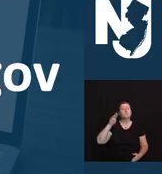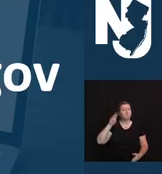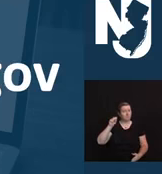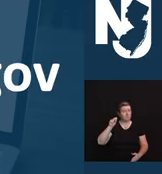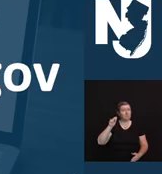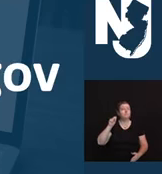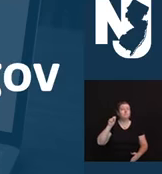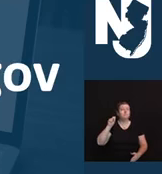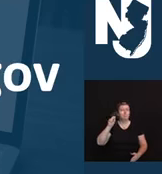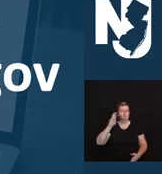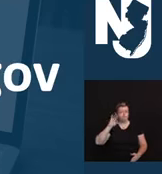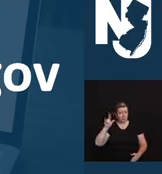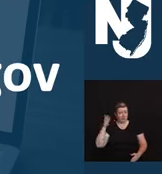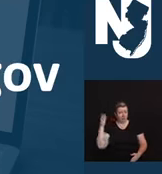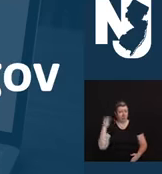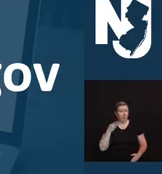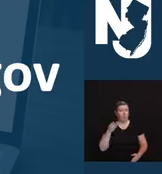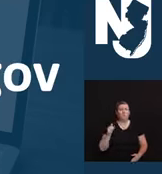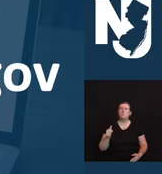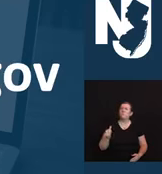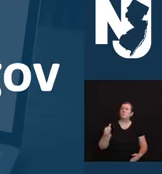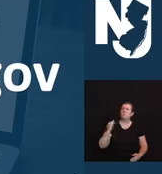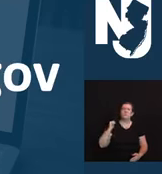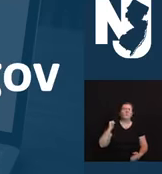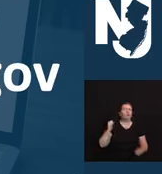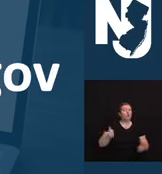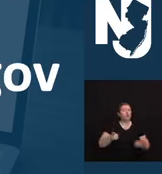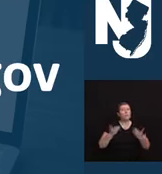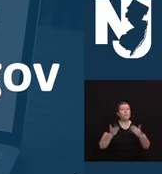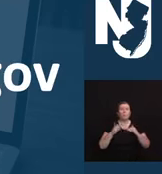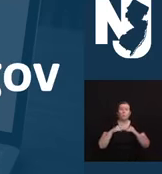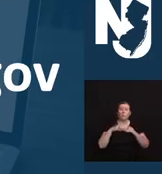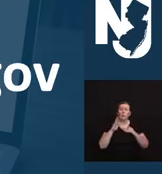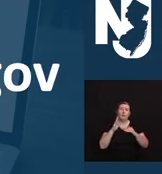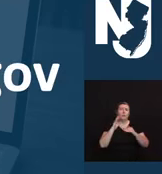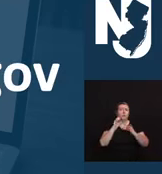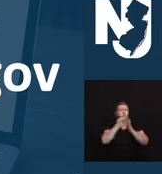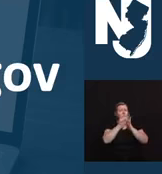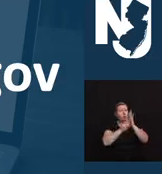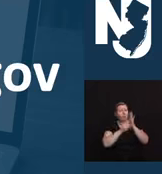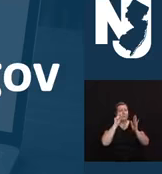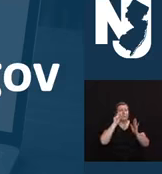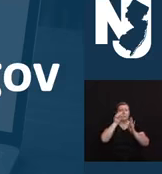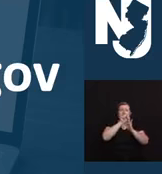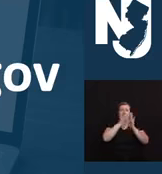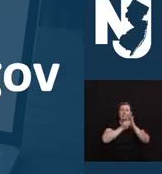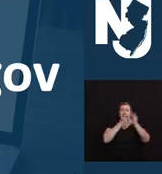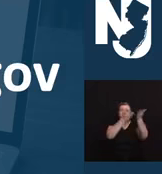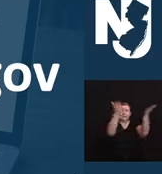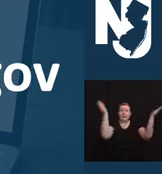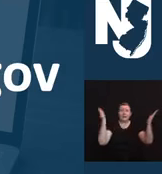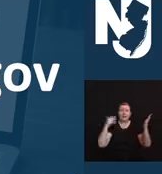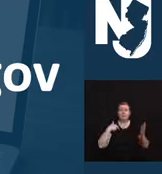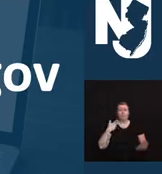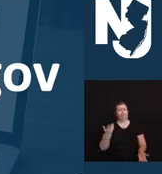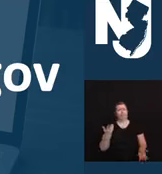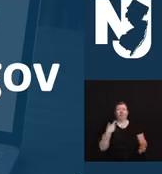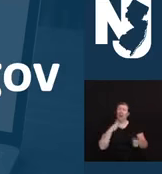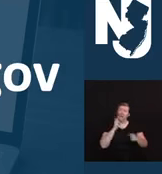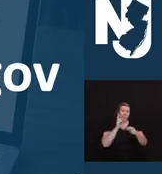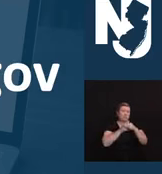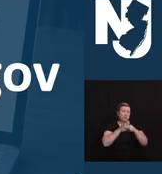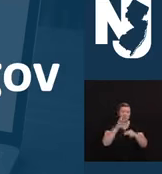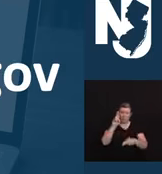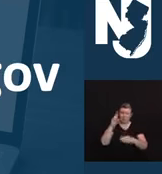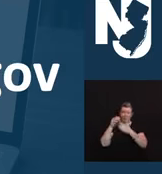additional support to states. By the way, the fact that I said Republican leader is only to designate that they are in the